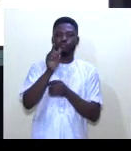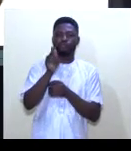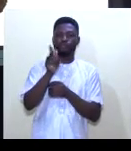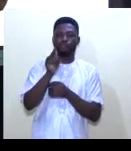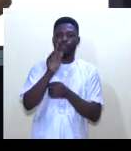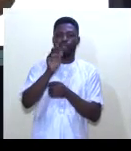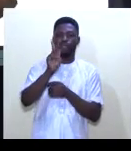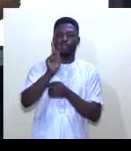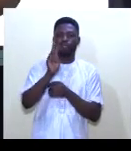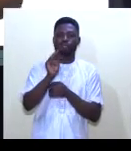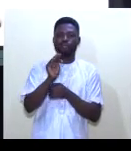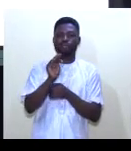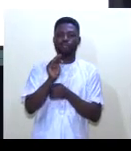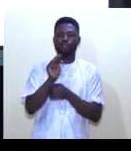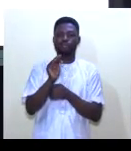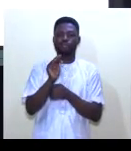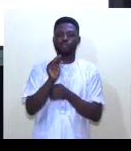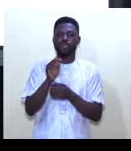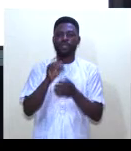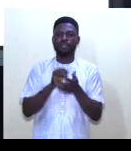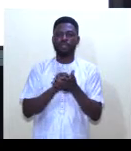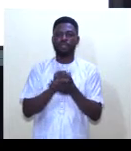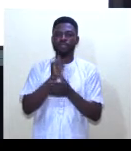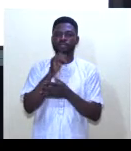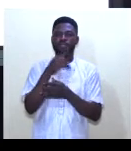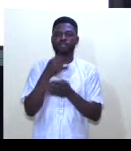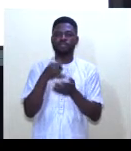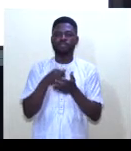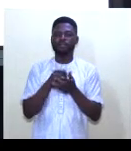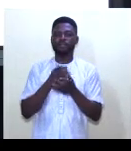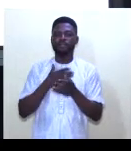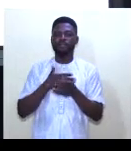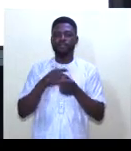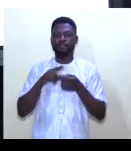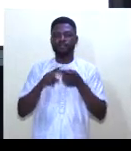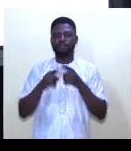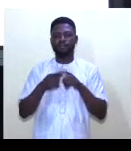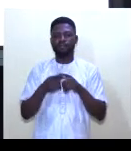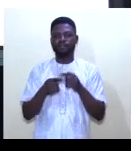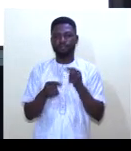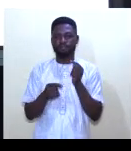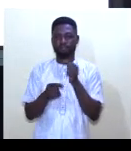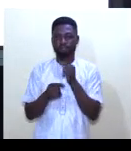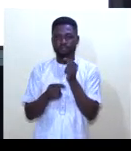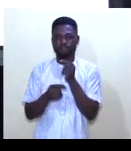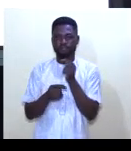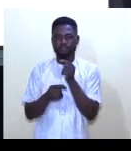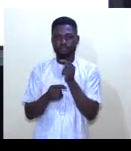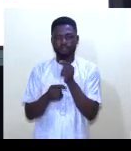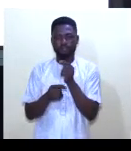get 21 kilometers. That is it, my friend.